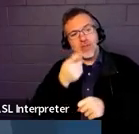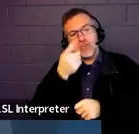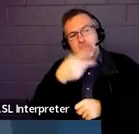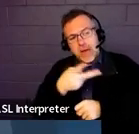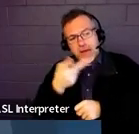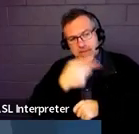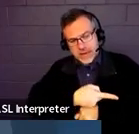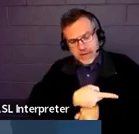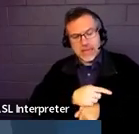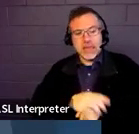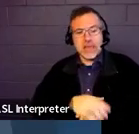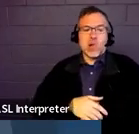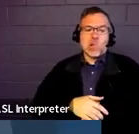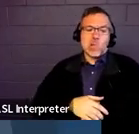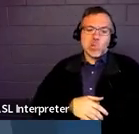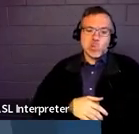to